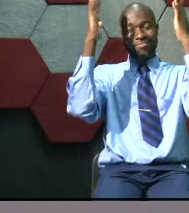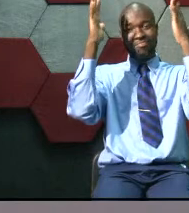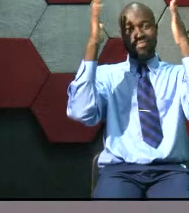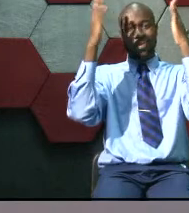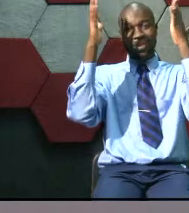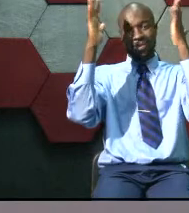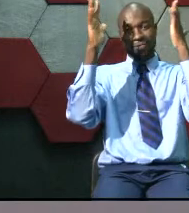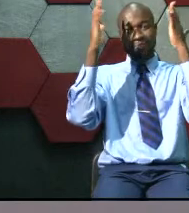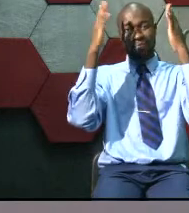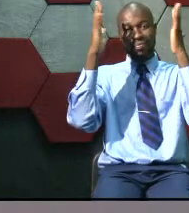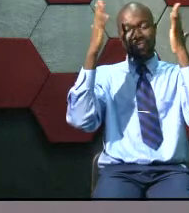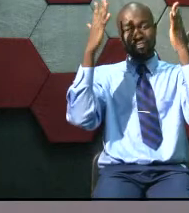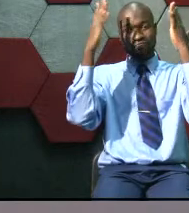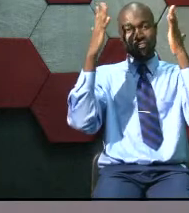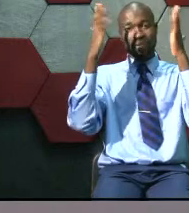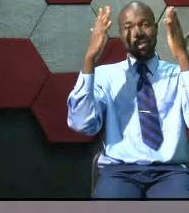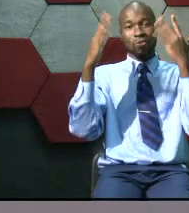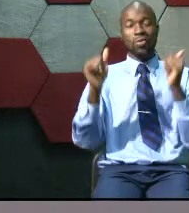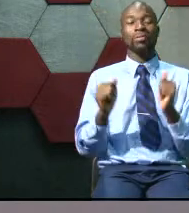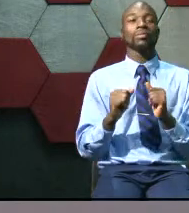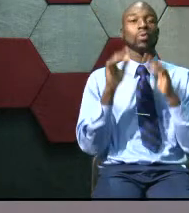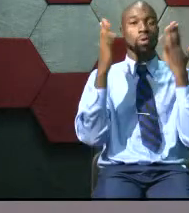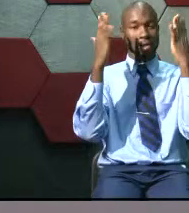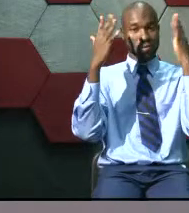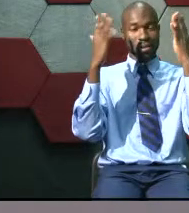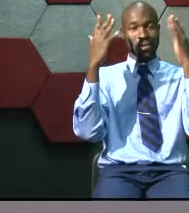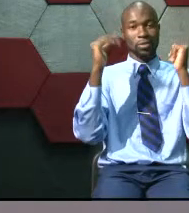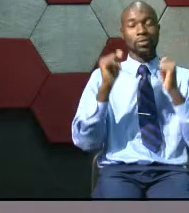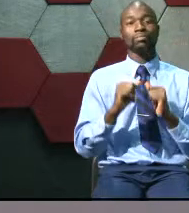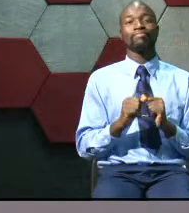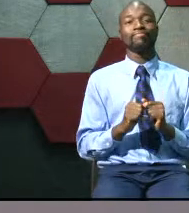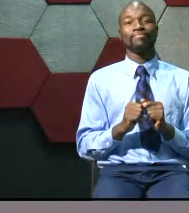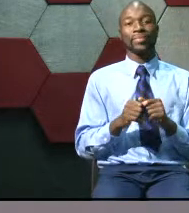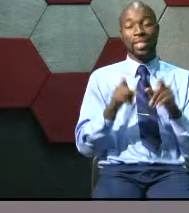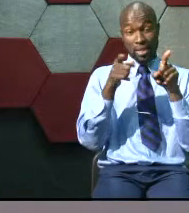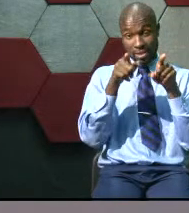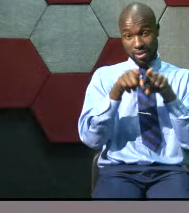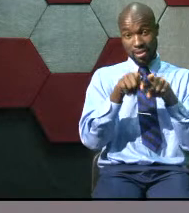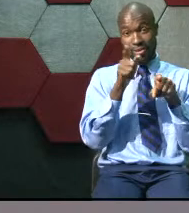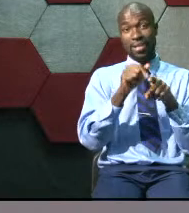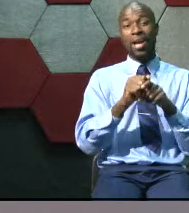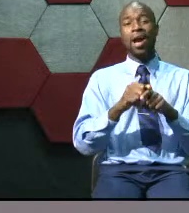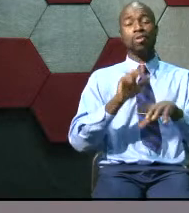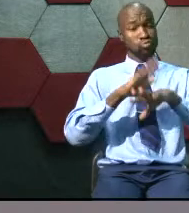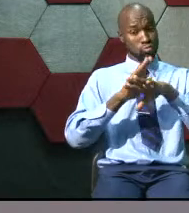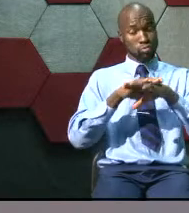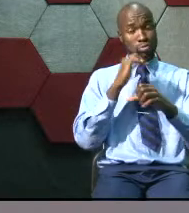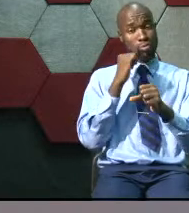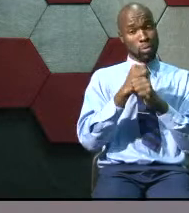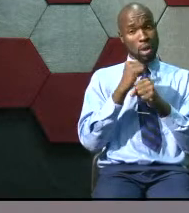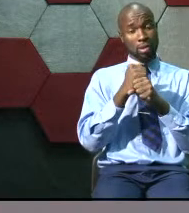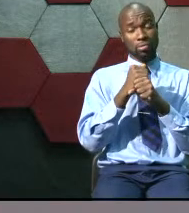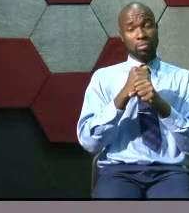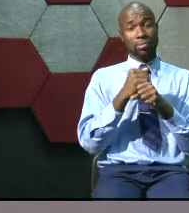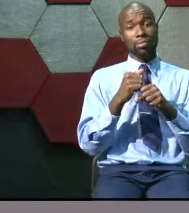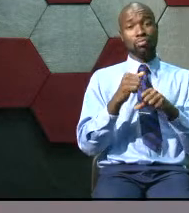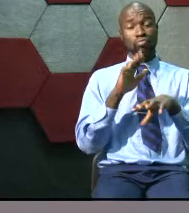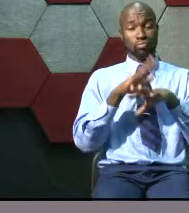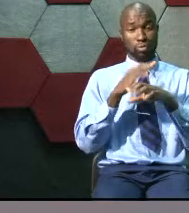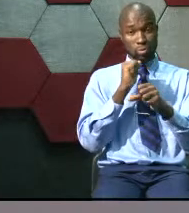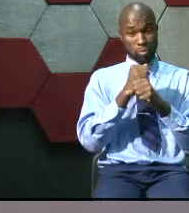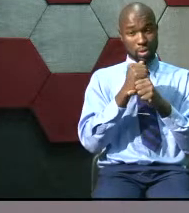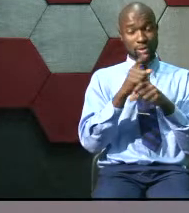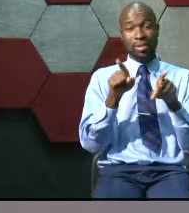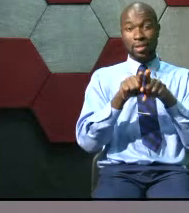them how excited we are. Congratulations, Eliza, Trevor, Jacob. Those are some incredible projects. We applaud